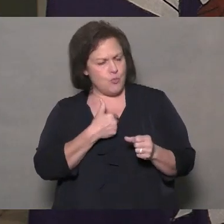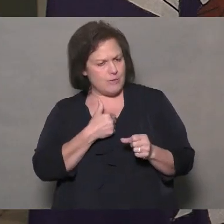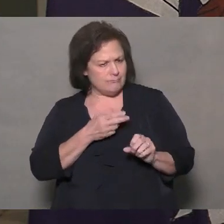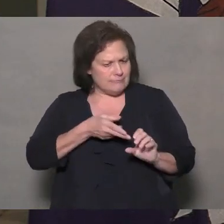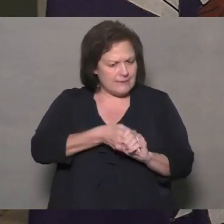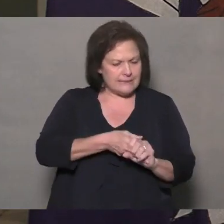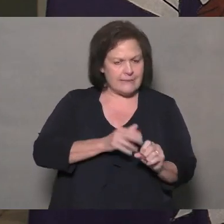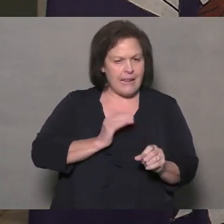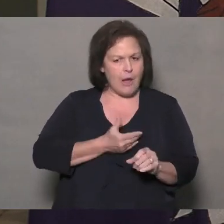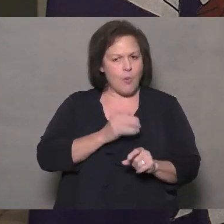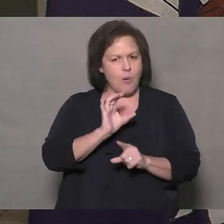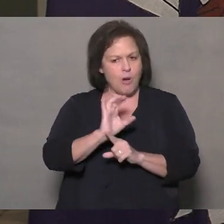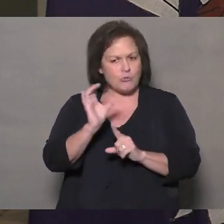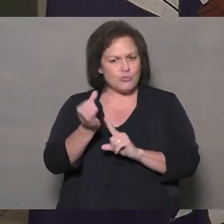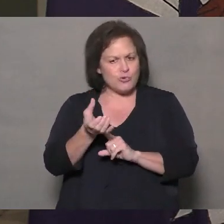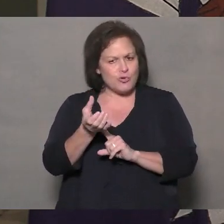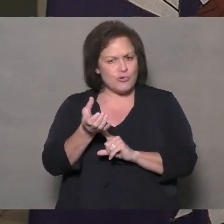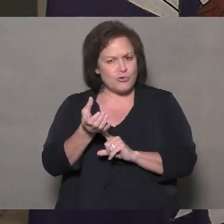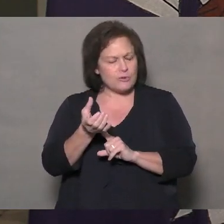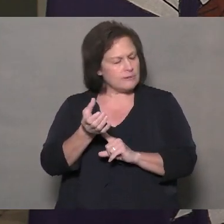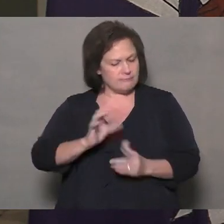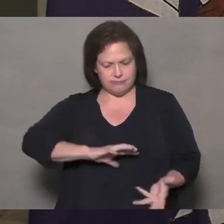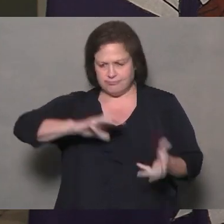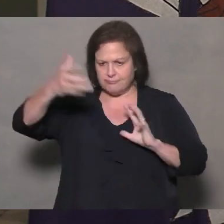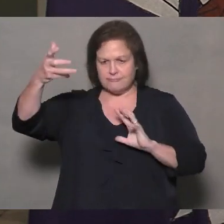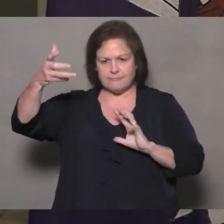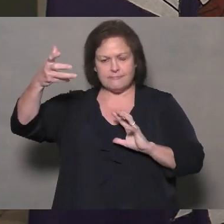culture, it's all been disrupted.